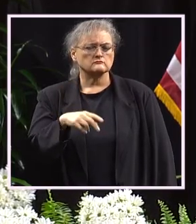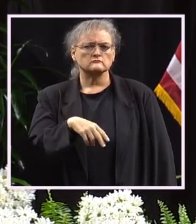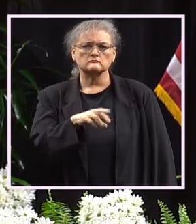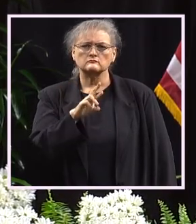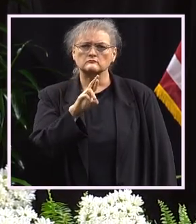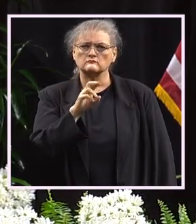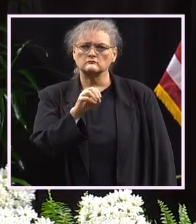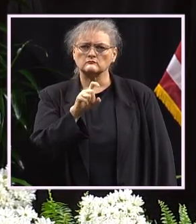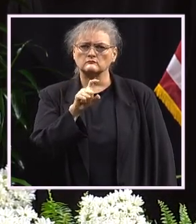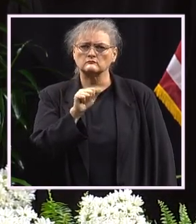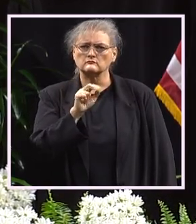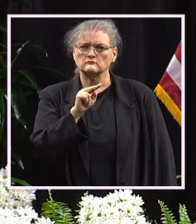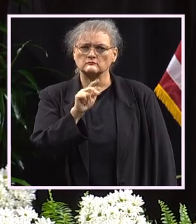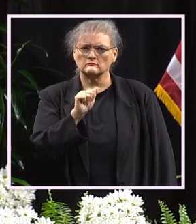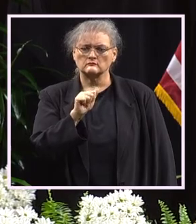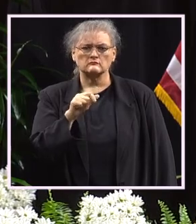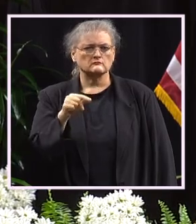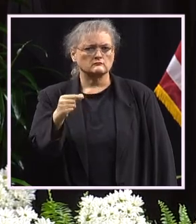Roxanne Guzman.